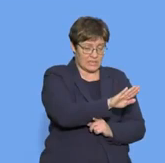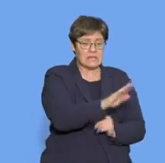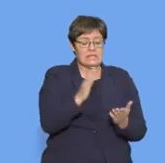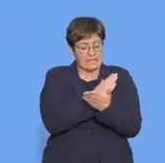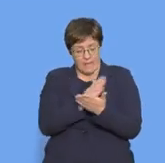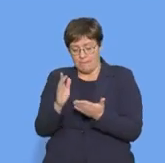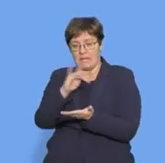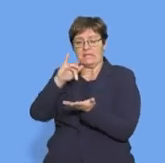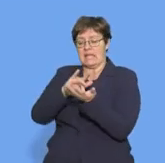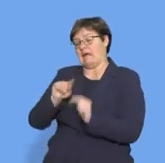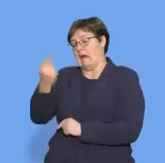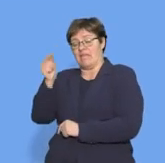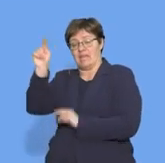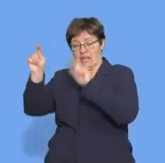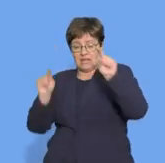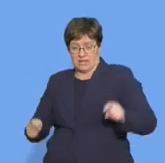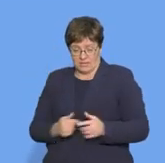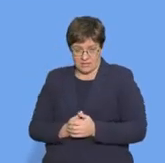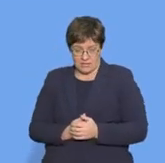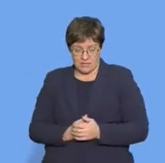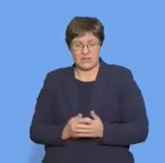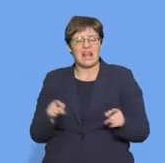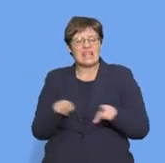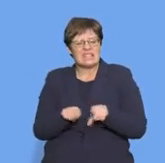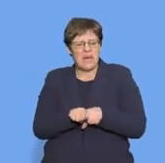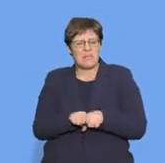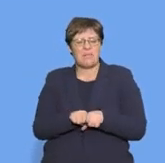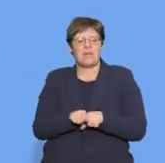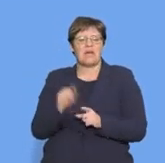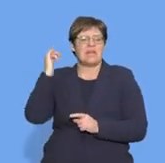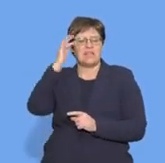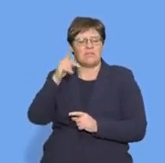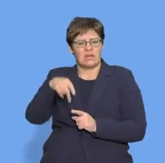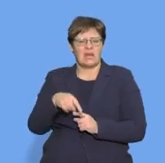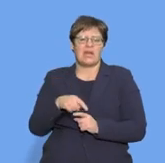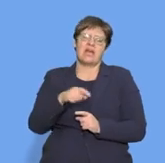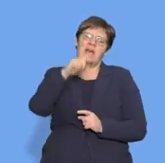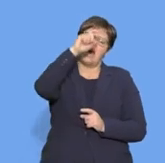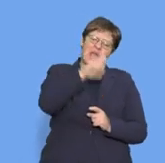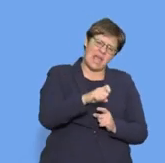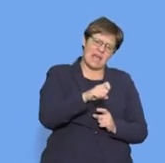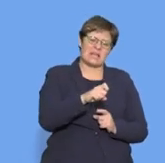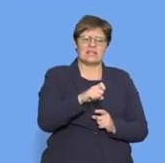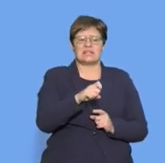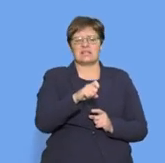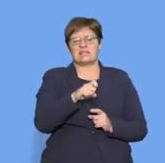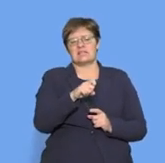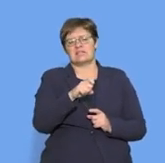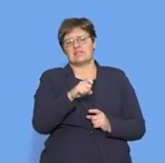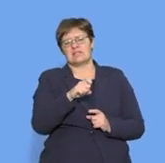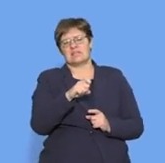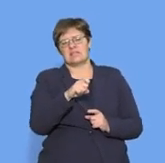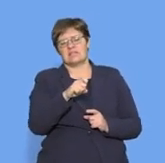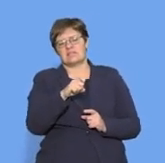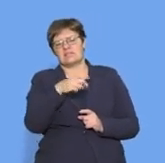know there. You can even think of it as just the theorem of Pythagoras, right? X squared plus y squared equal to r squared. Or